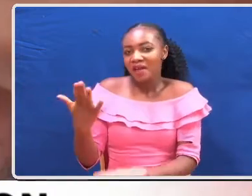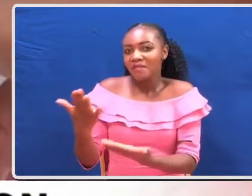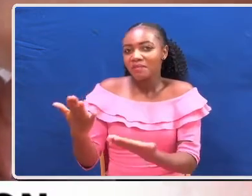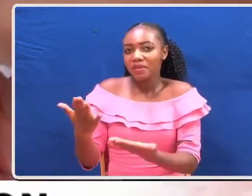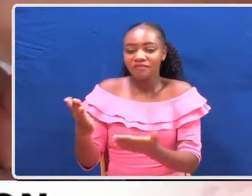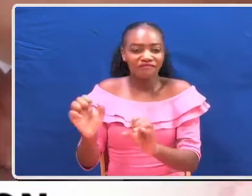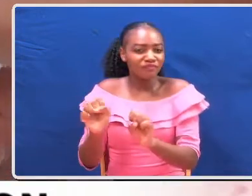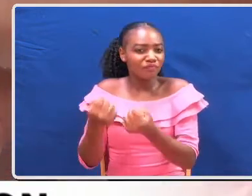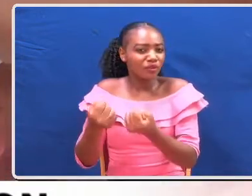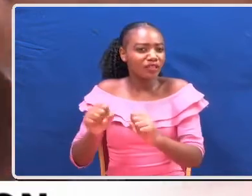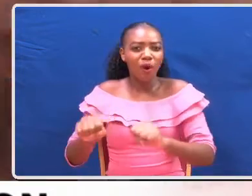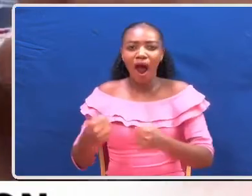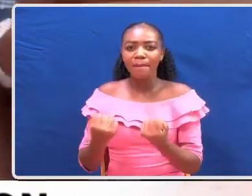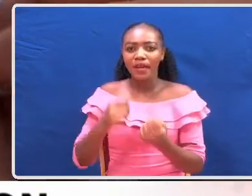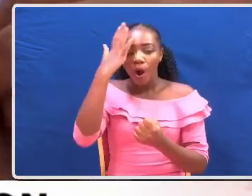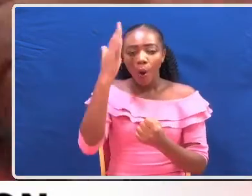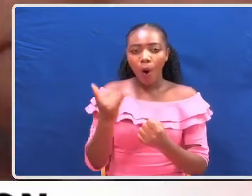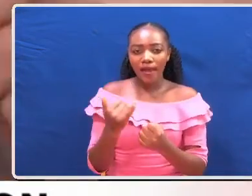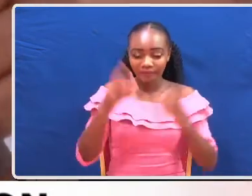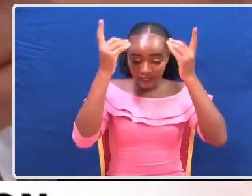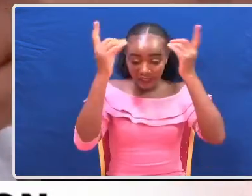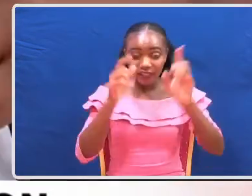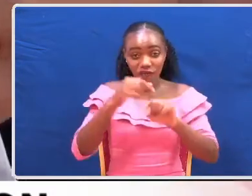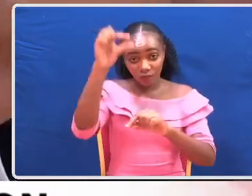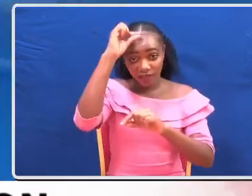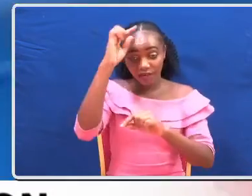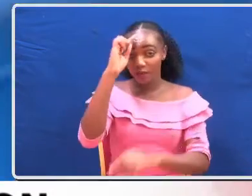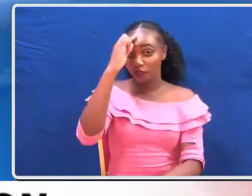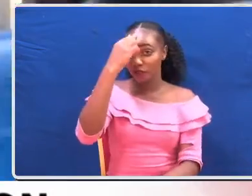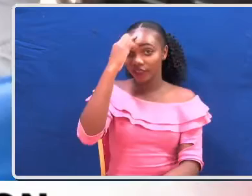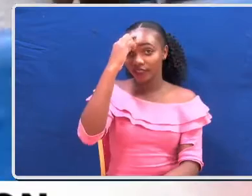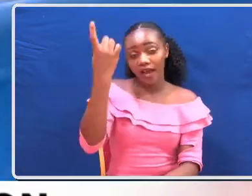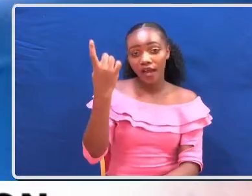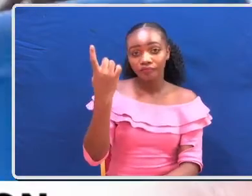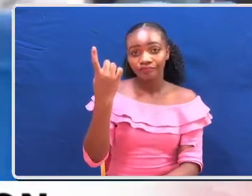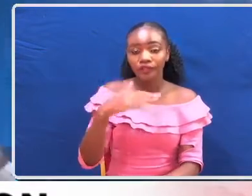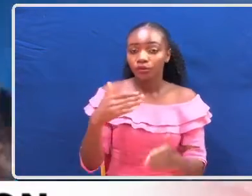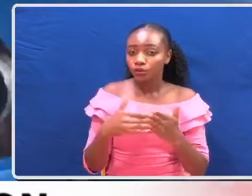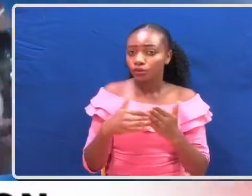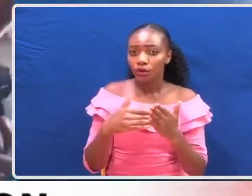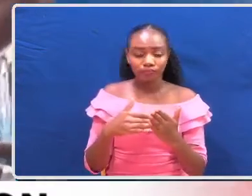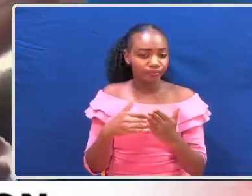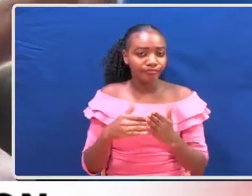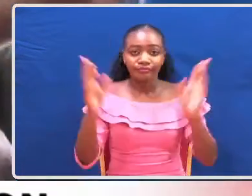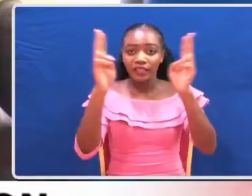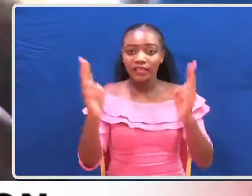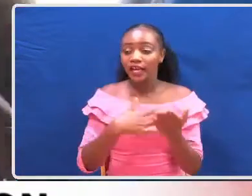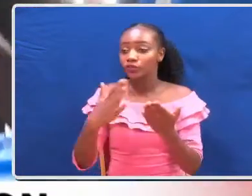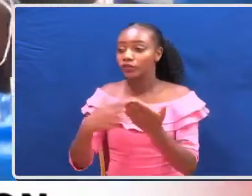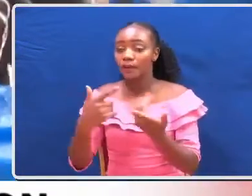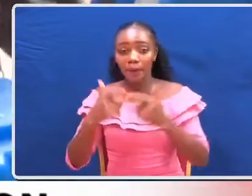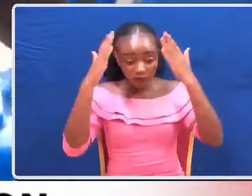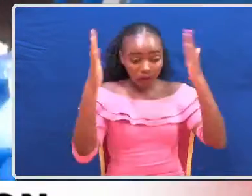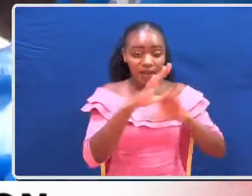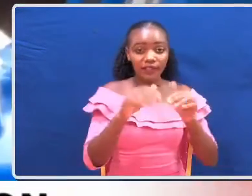negatively impacted as a result of the decision by the Government of India to halt all international supplies in order to